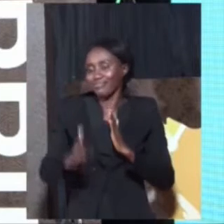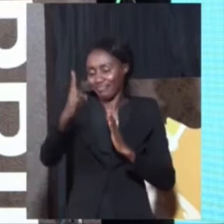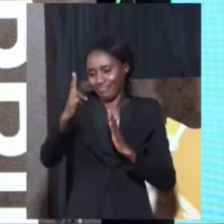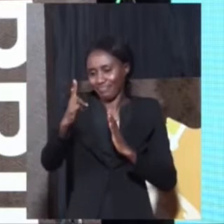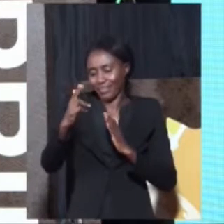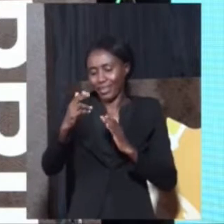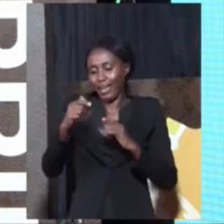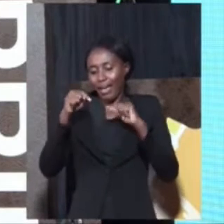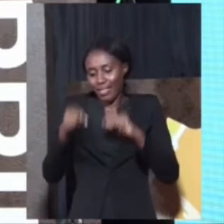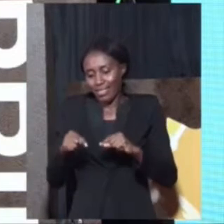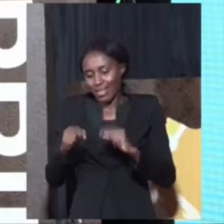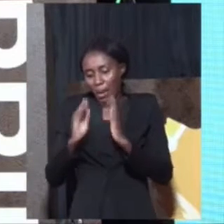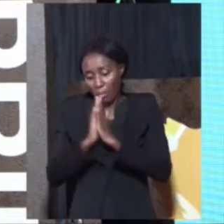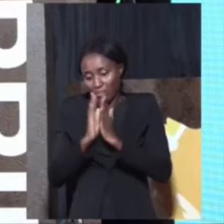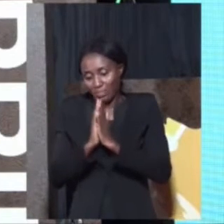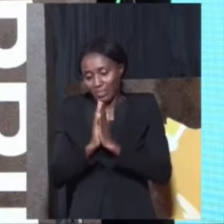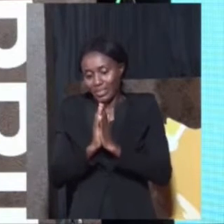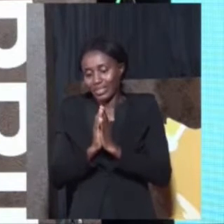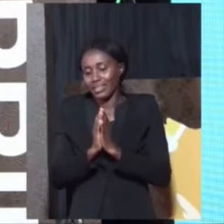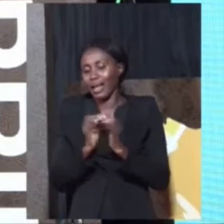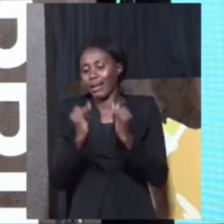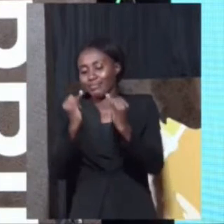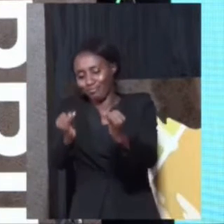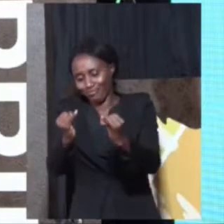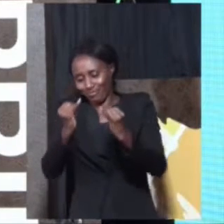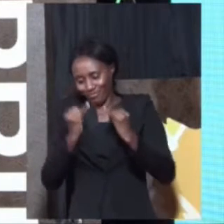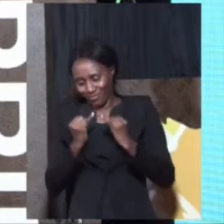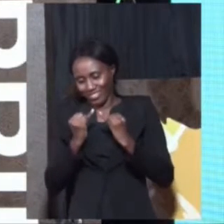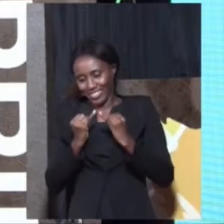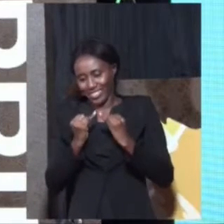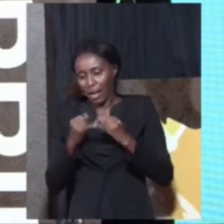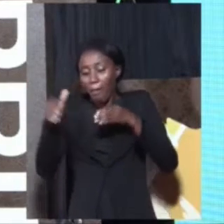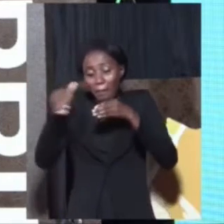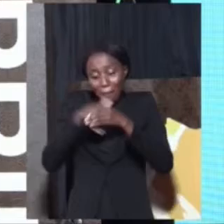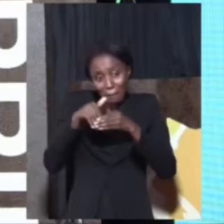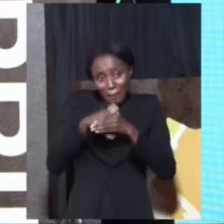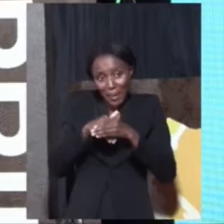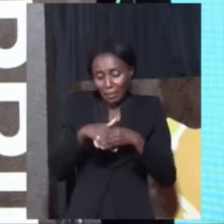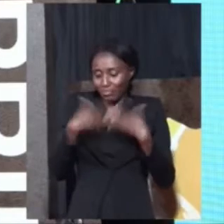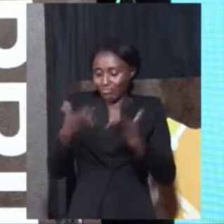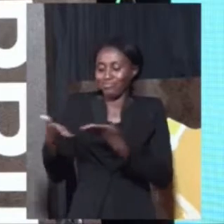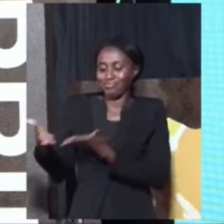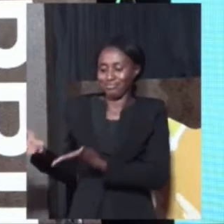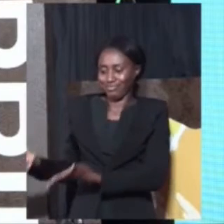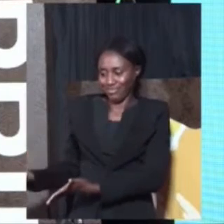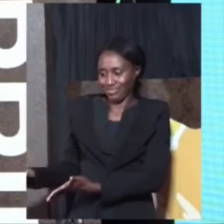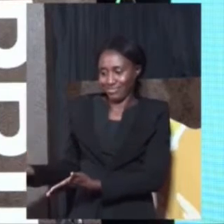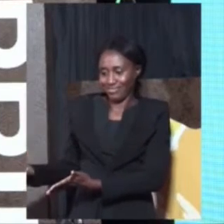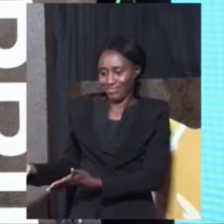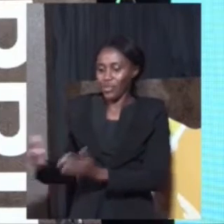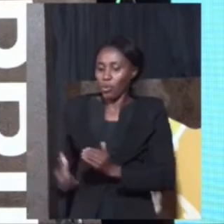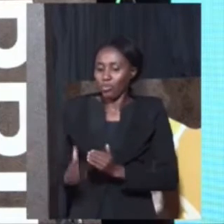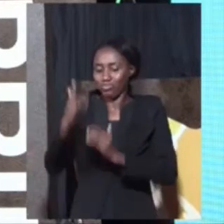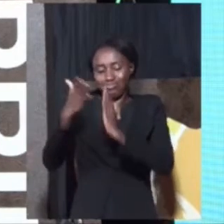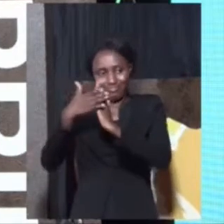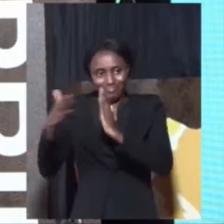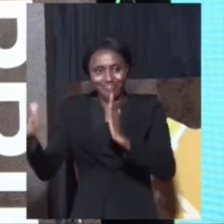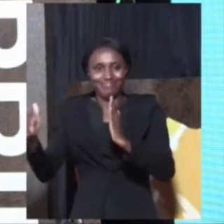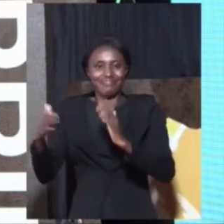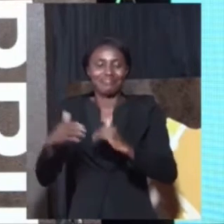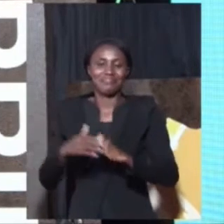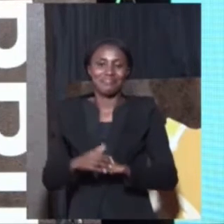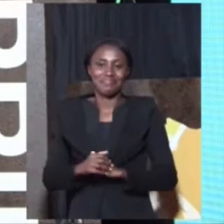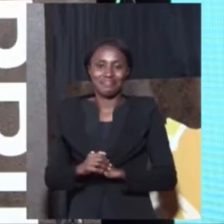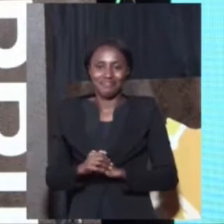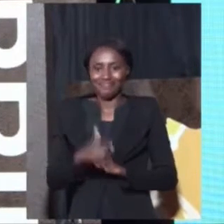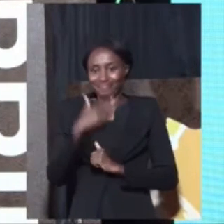I invite the trustee to join me on the stage so that I declare this trust launch.